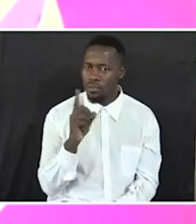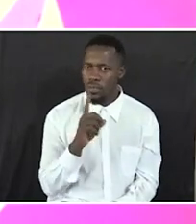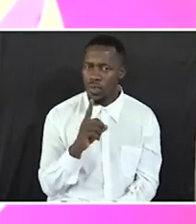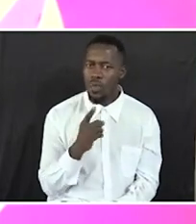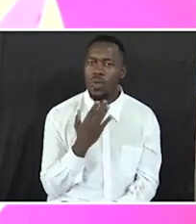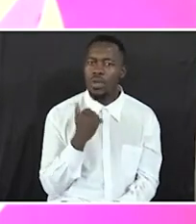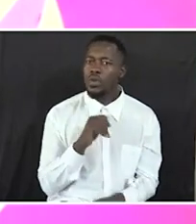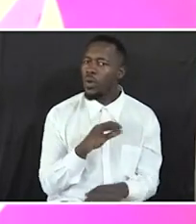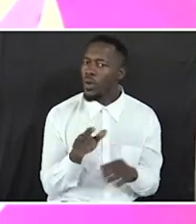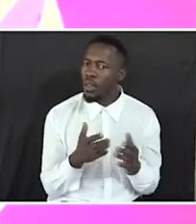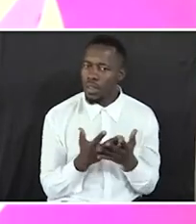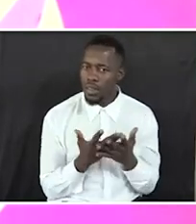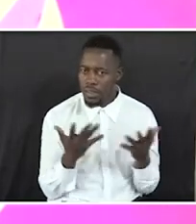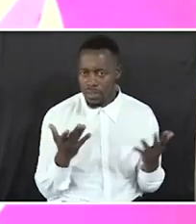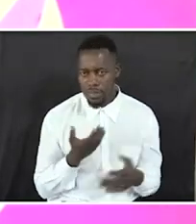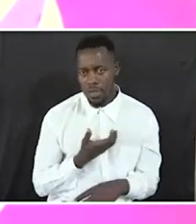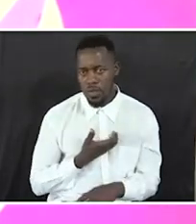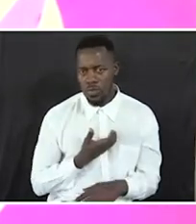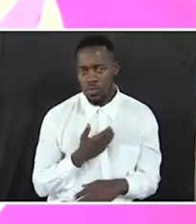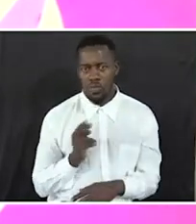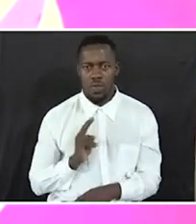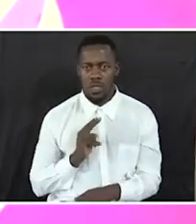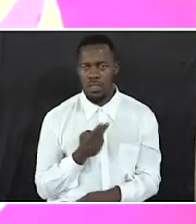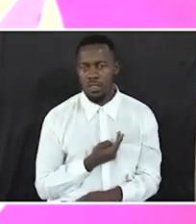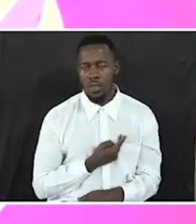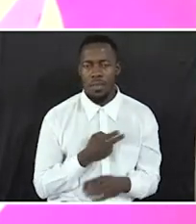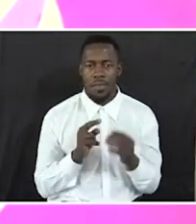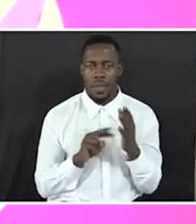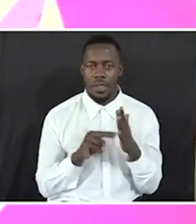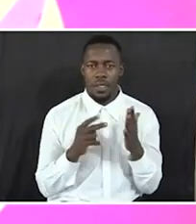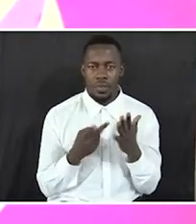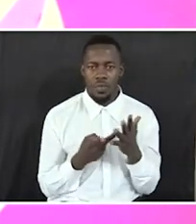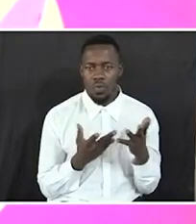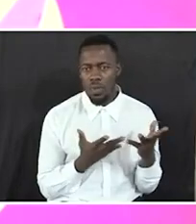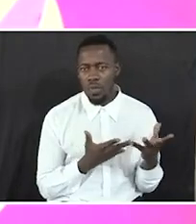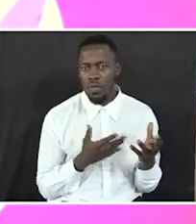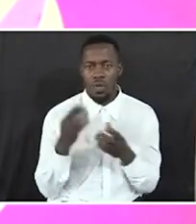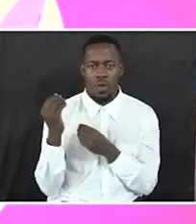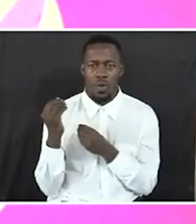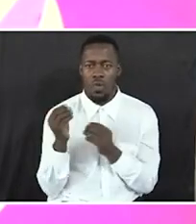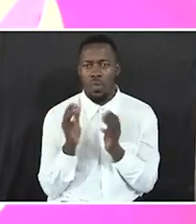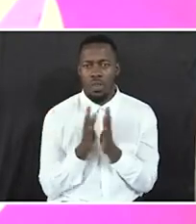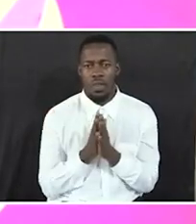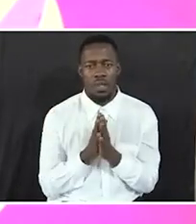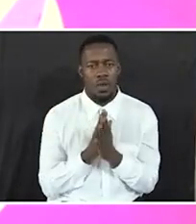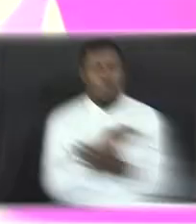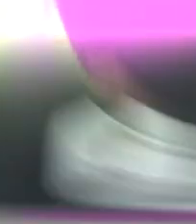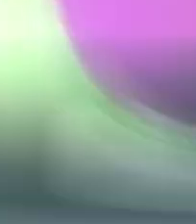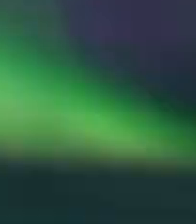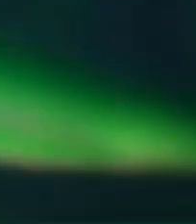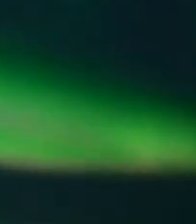As someone is entitled, we shall go with our entire families.